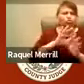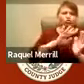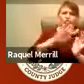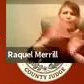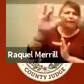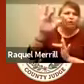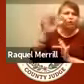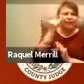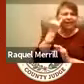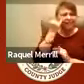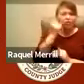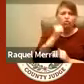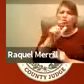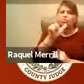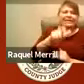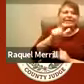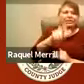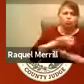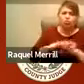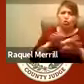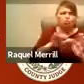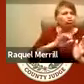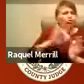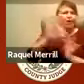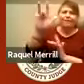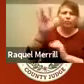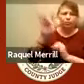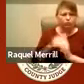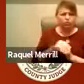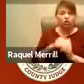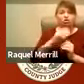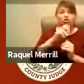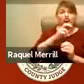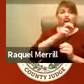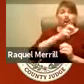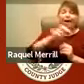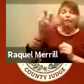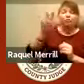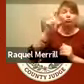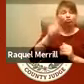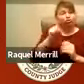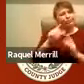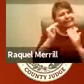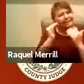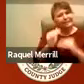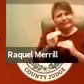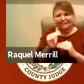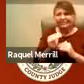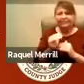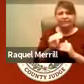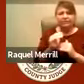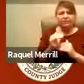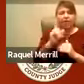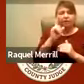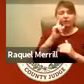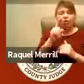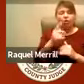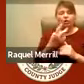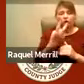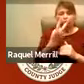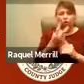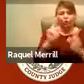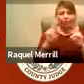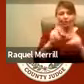if you don't have to. And then travel should be limited, you know, for 2 persons per